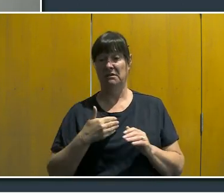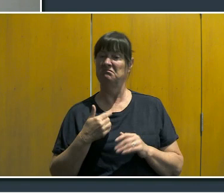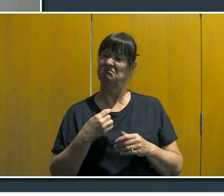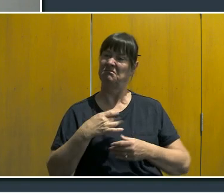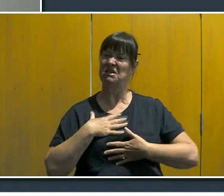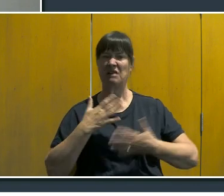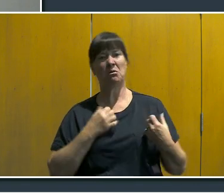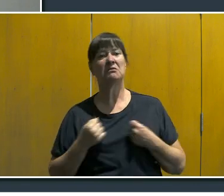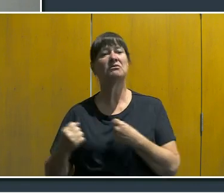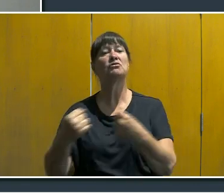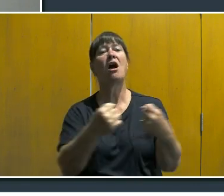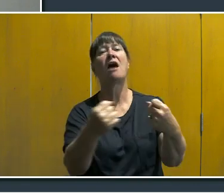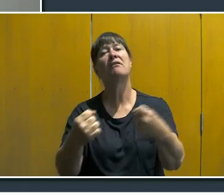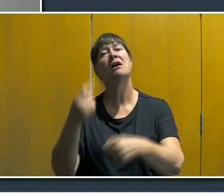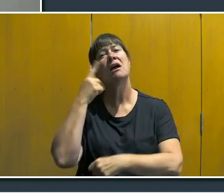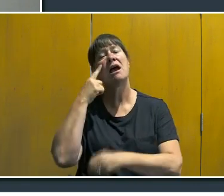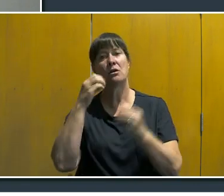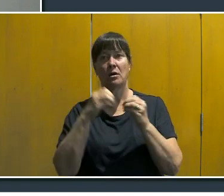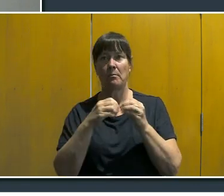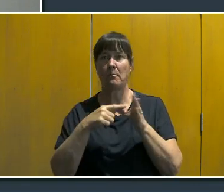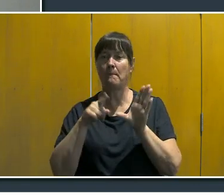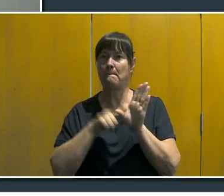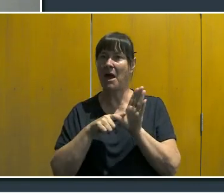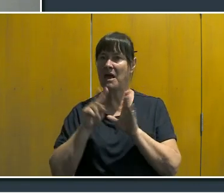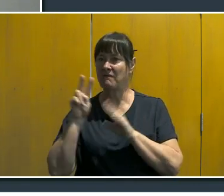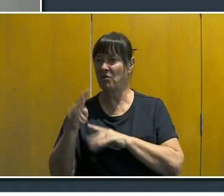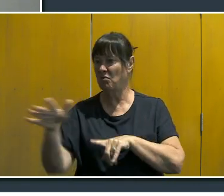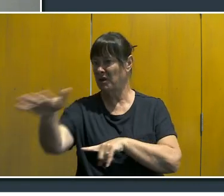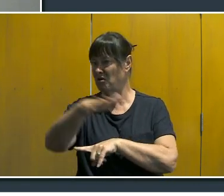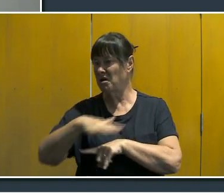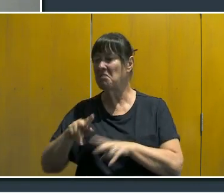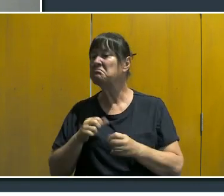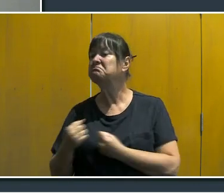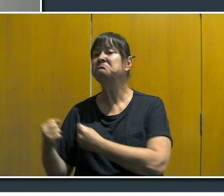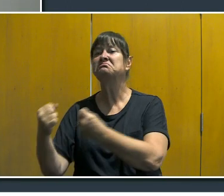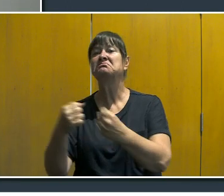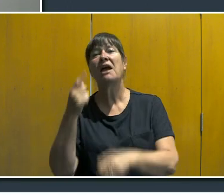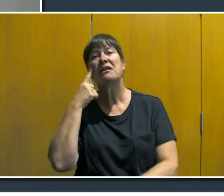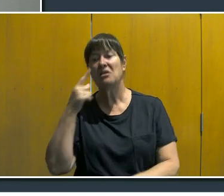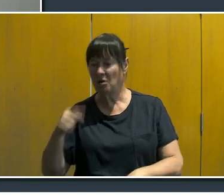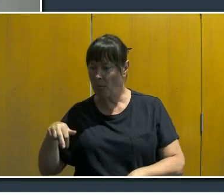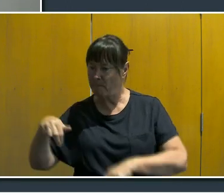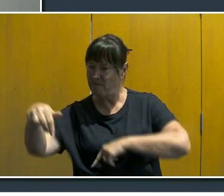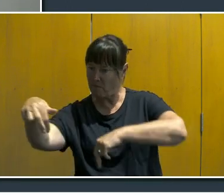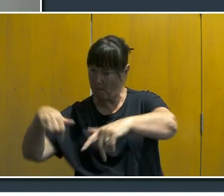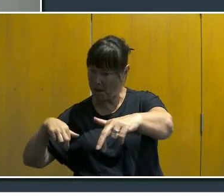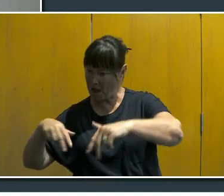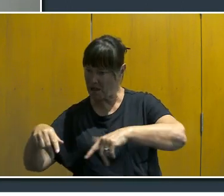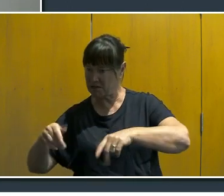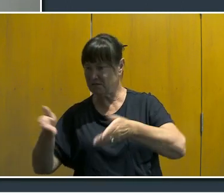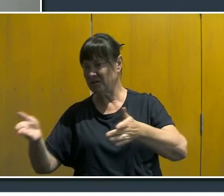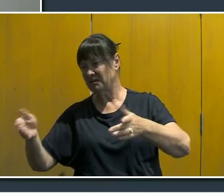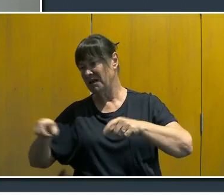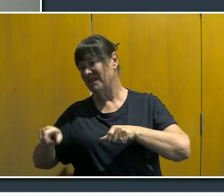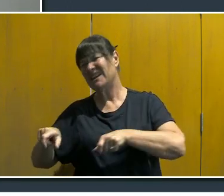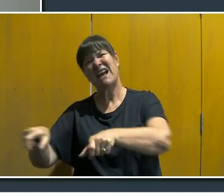drive around Bayview and had a bit of a look at the footpaths and the gutters and the street lighting